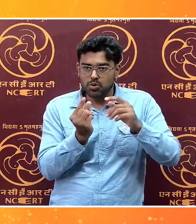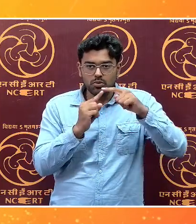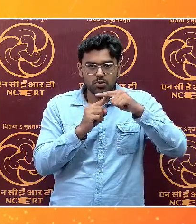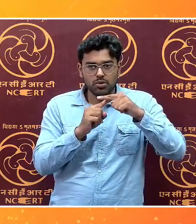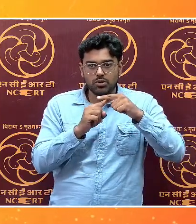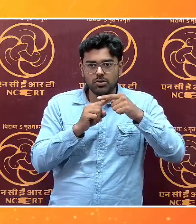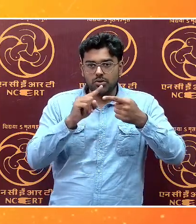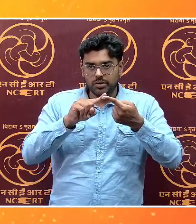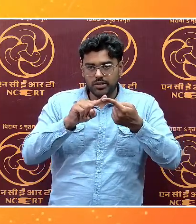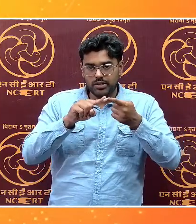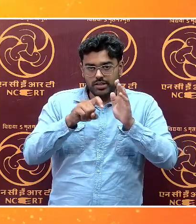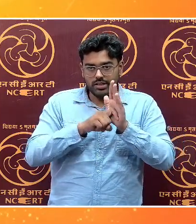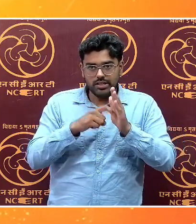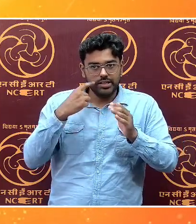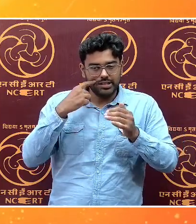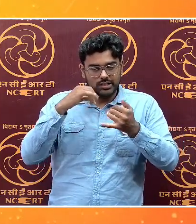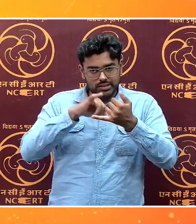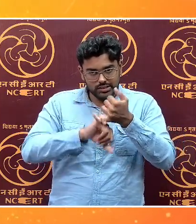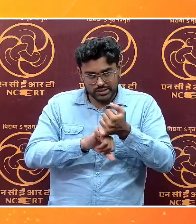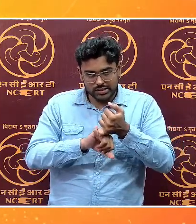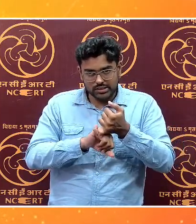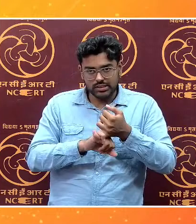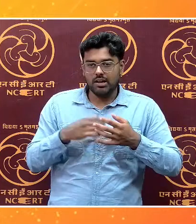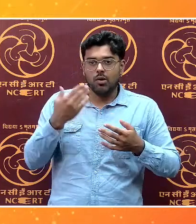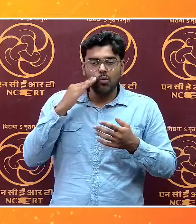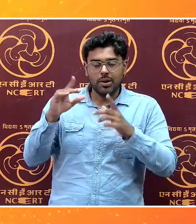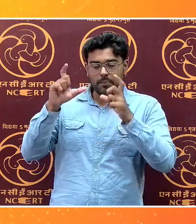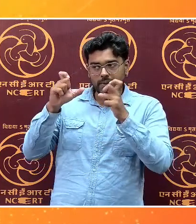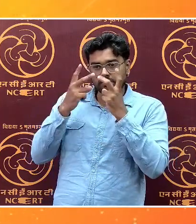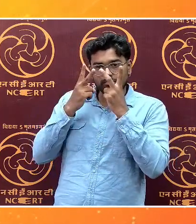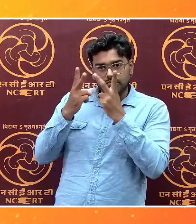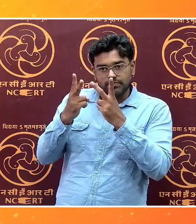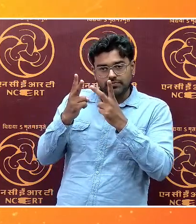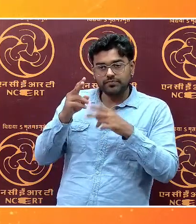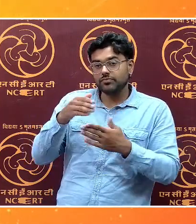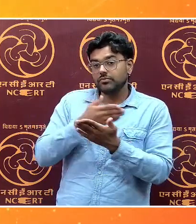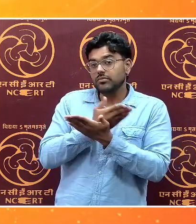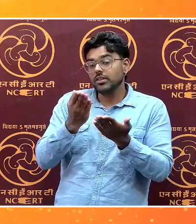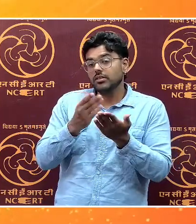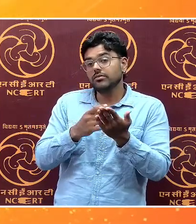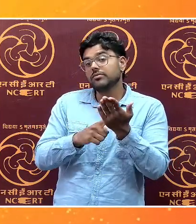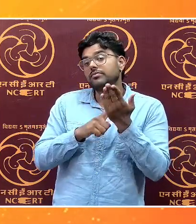picture, you have to identify which are the